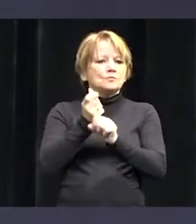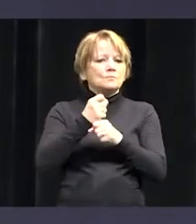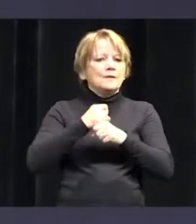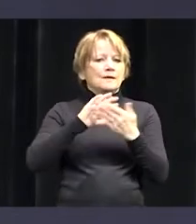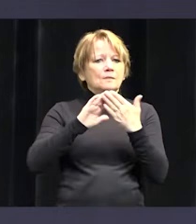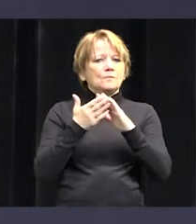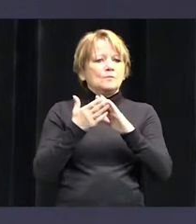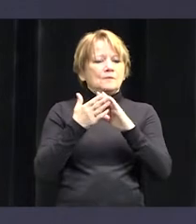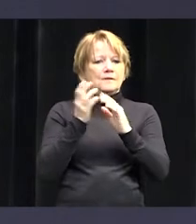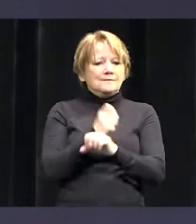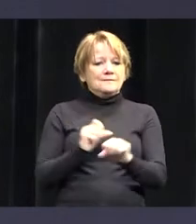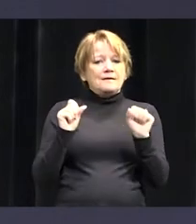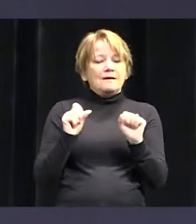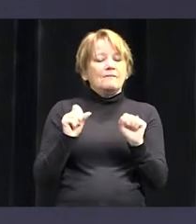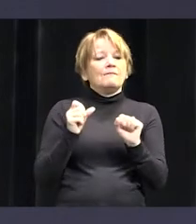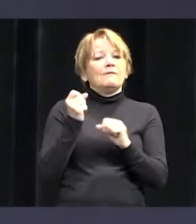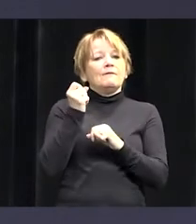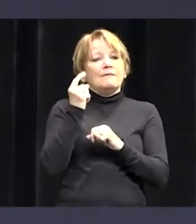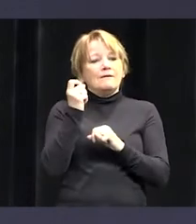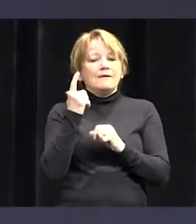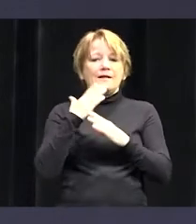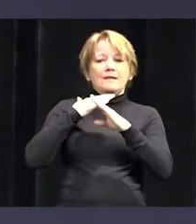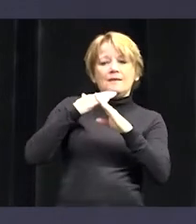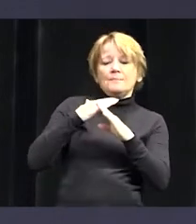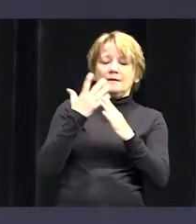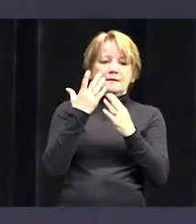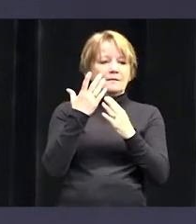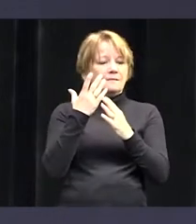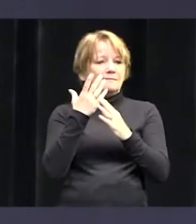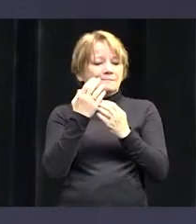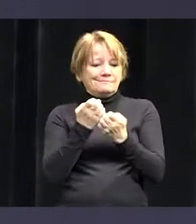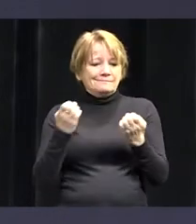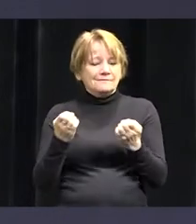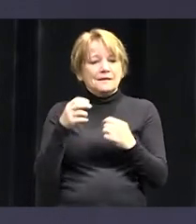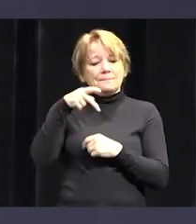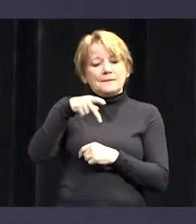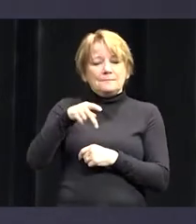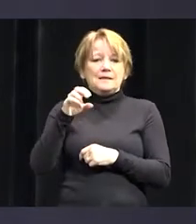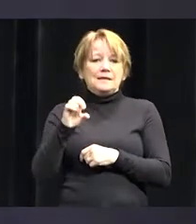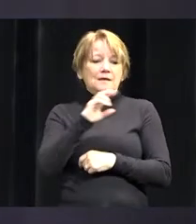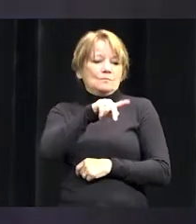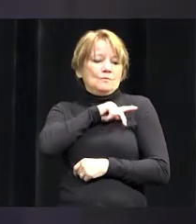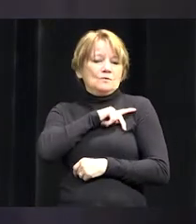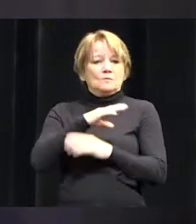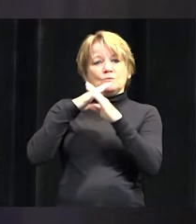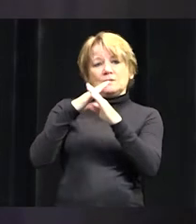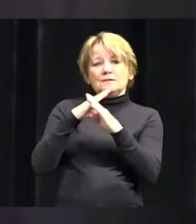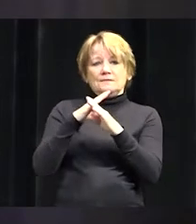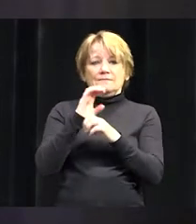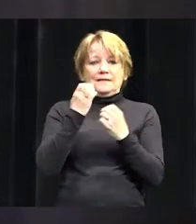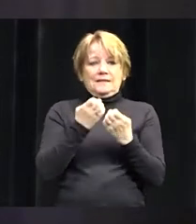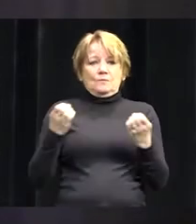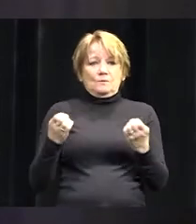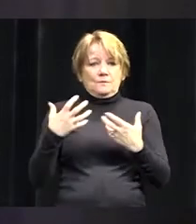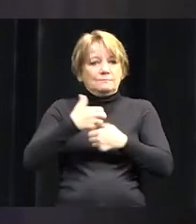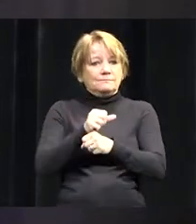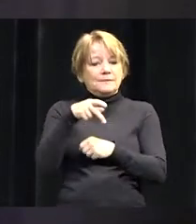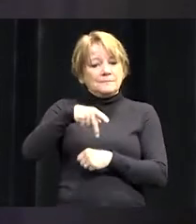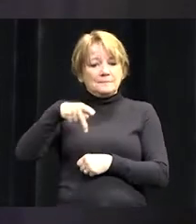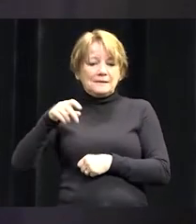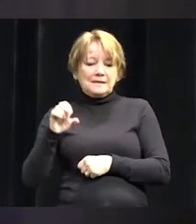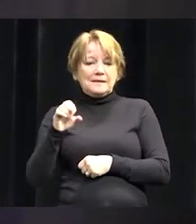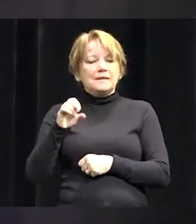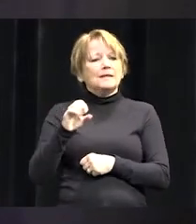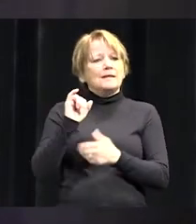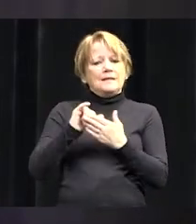our communities safe with limited personal protective equipment or ppe the unit rallied to collect and